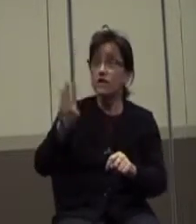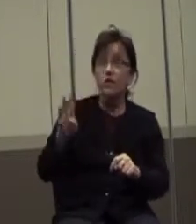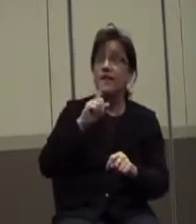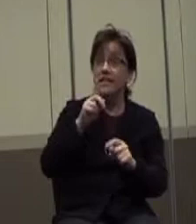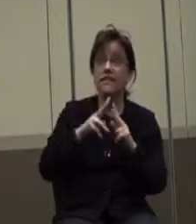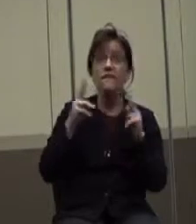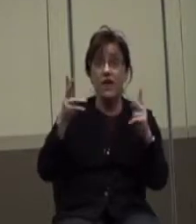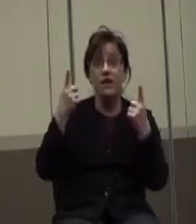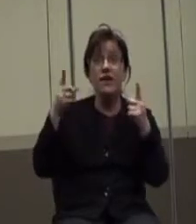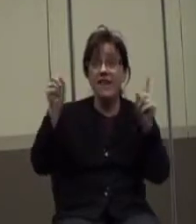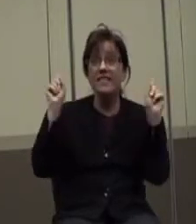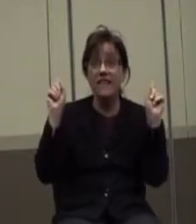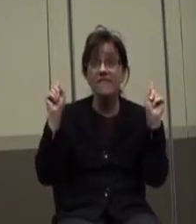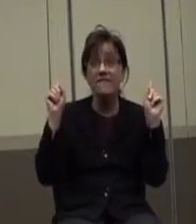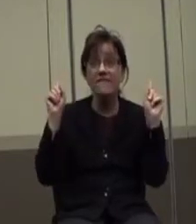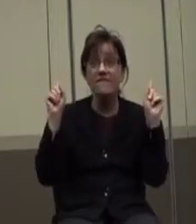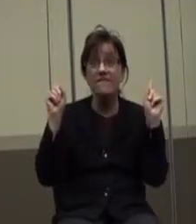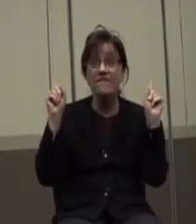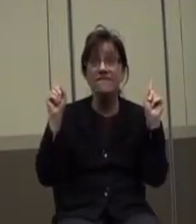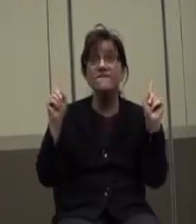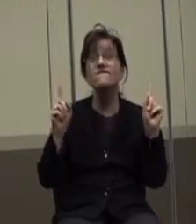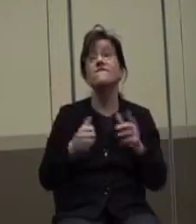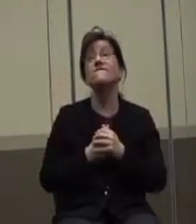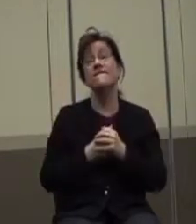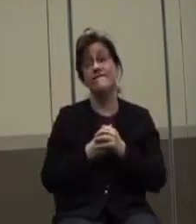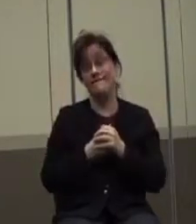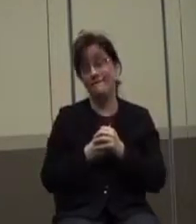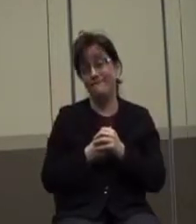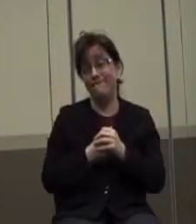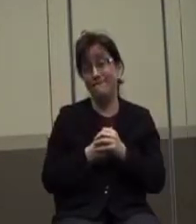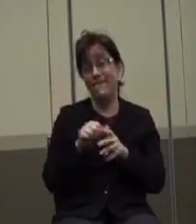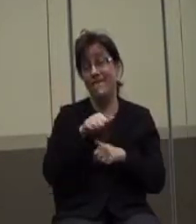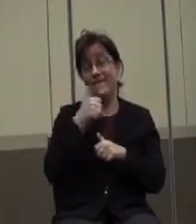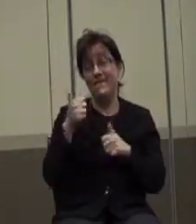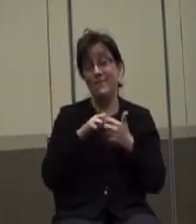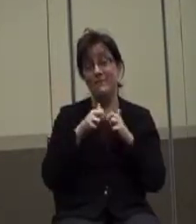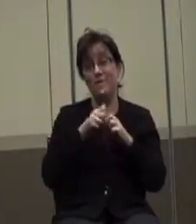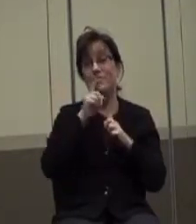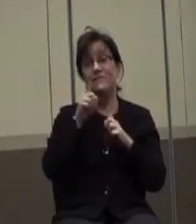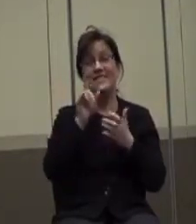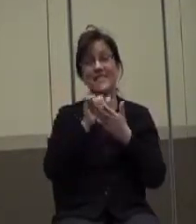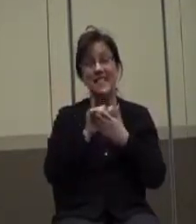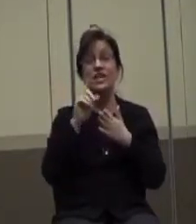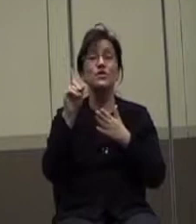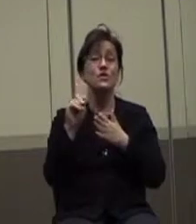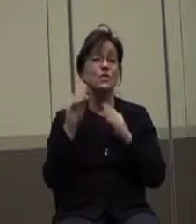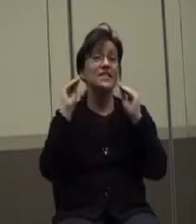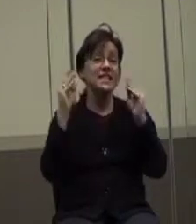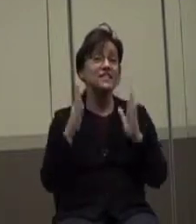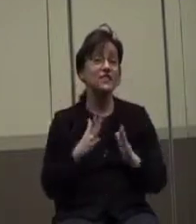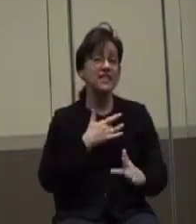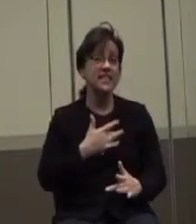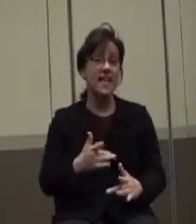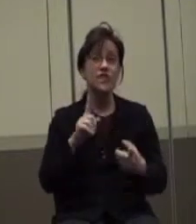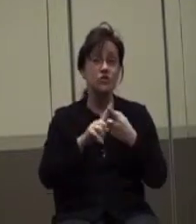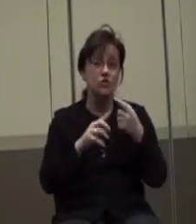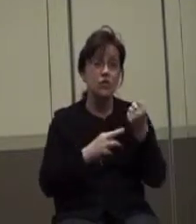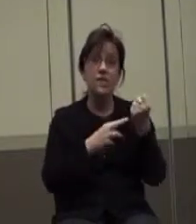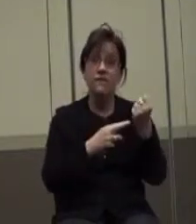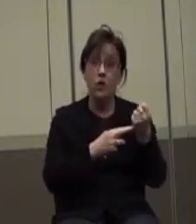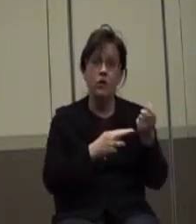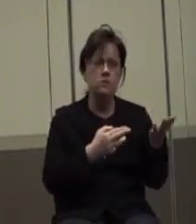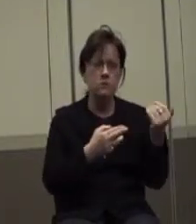effective. Okay? Now, the other problem is that do teachers tend to reinforce